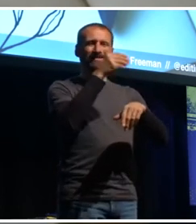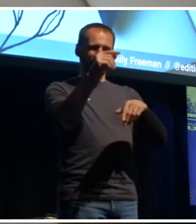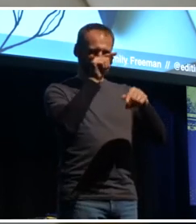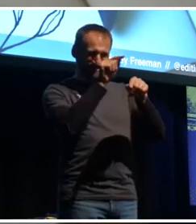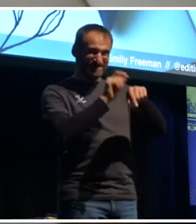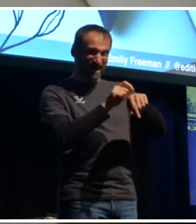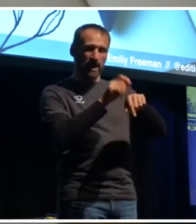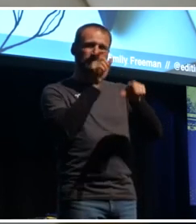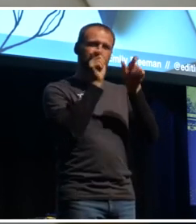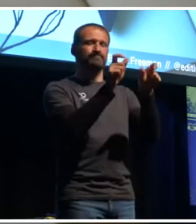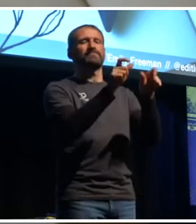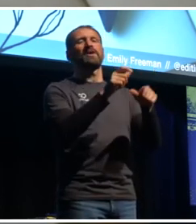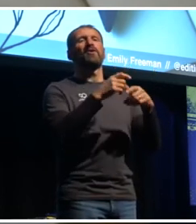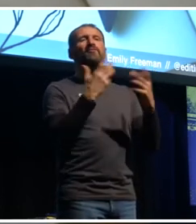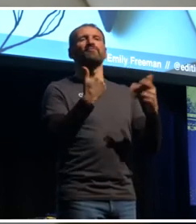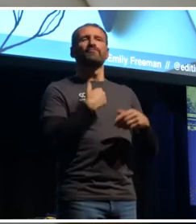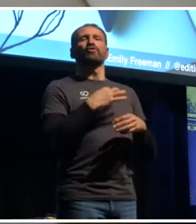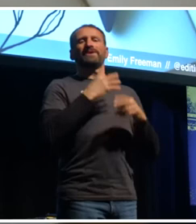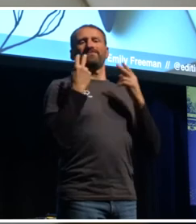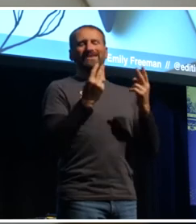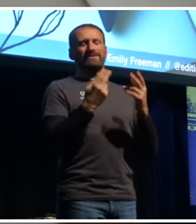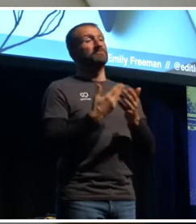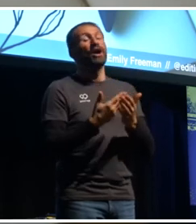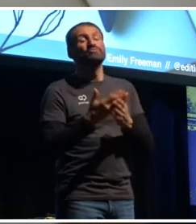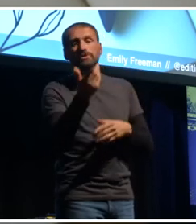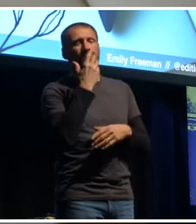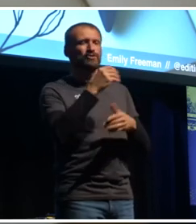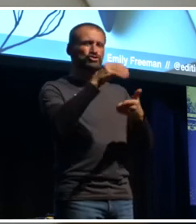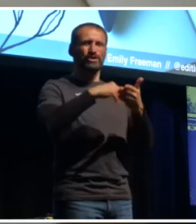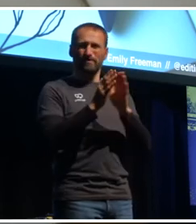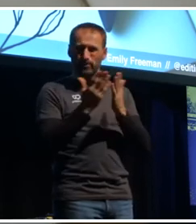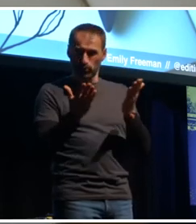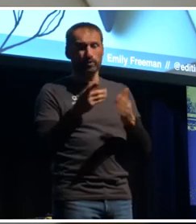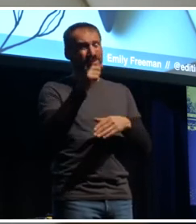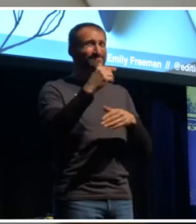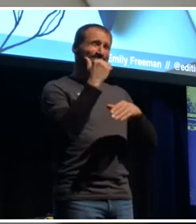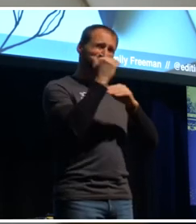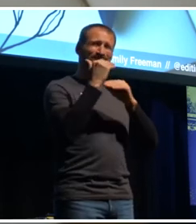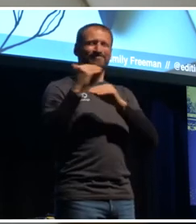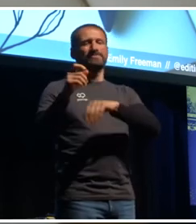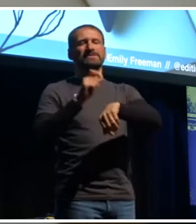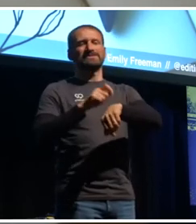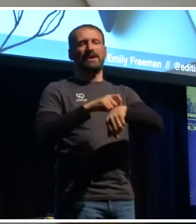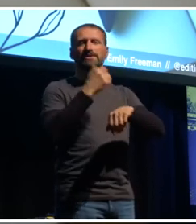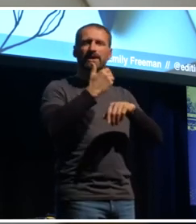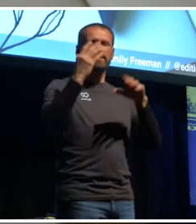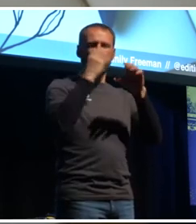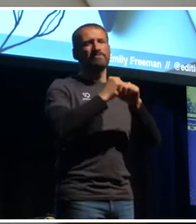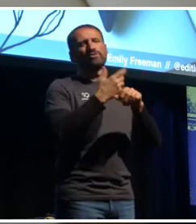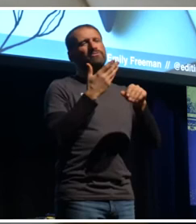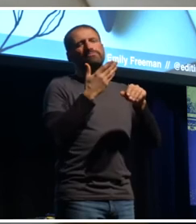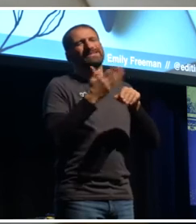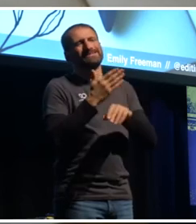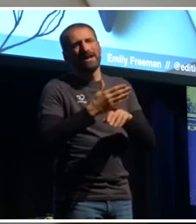you. If you want to write a book, for example, schedule time Thursday evenings to write, or